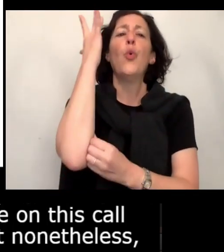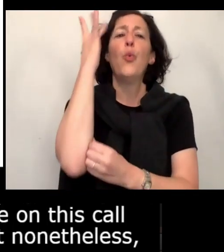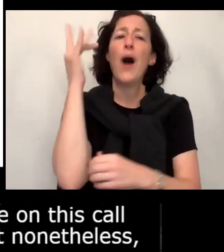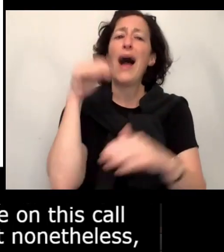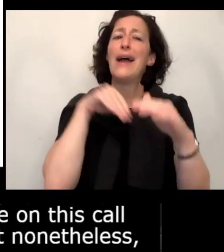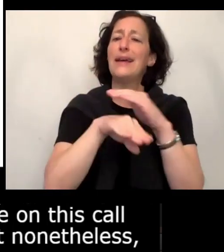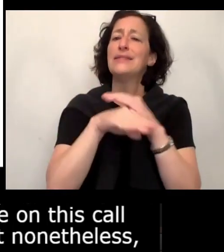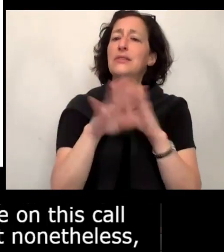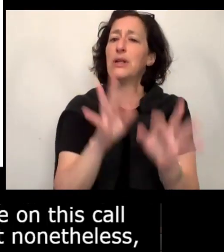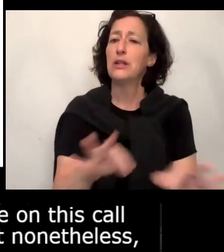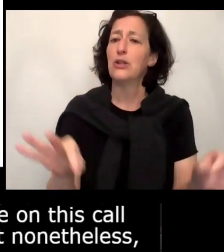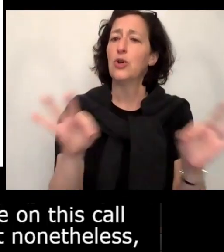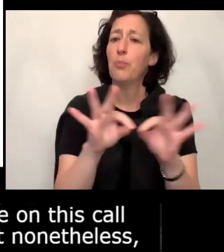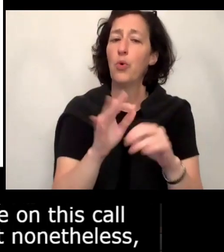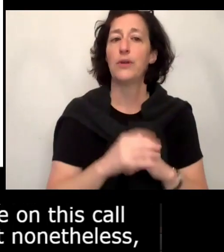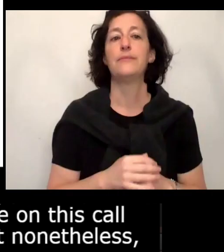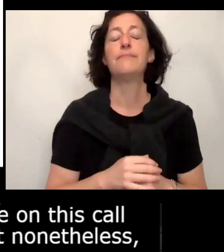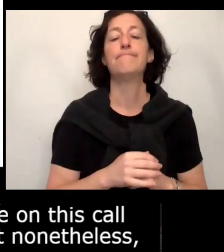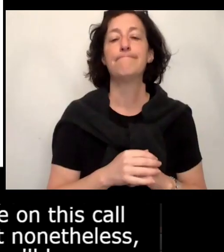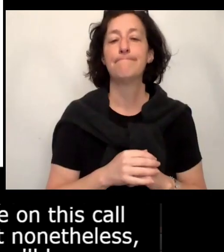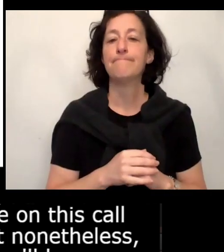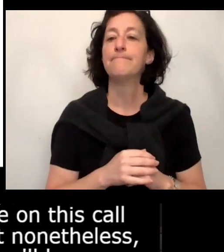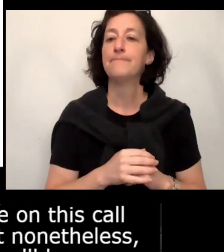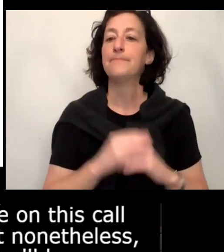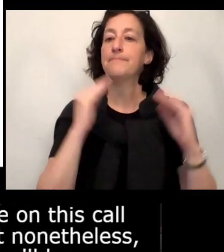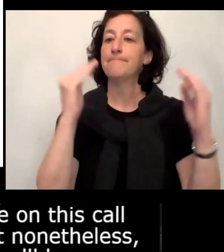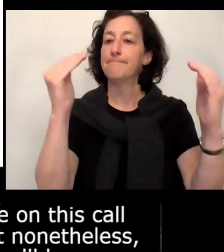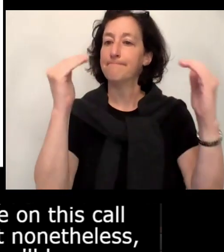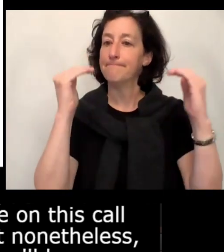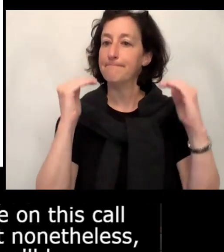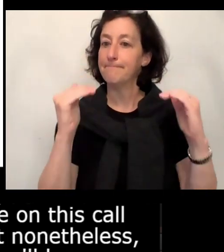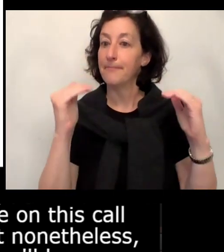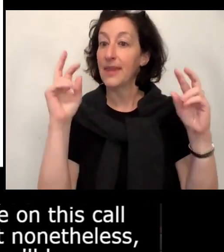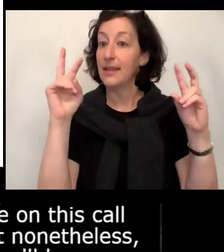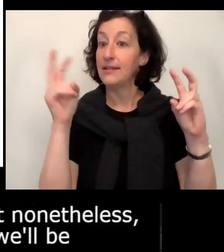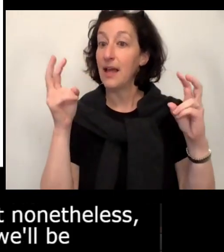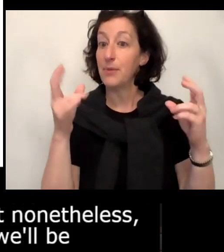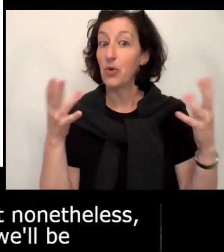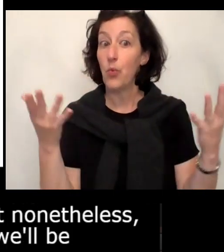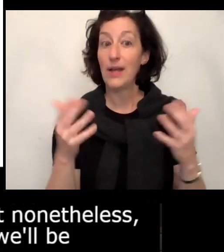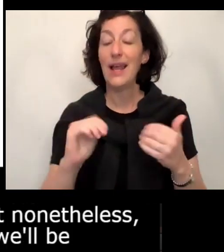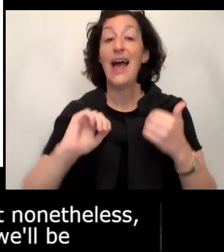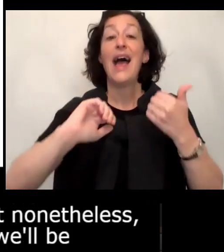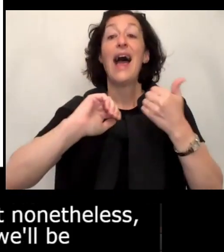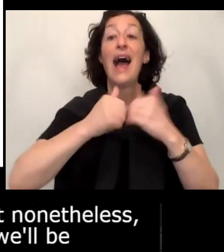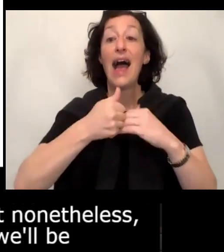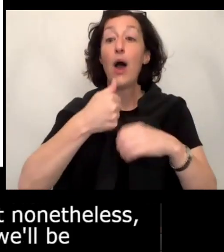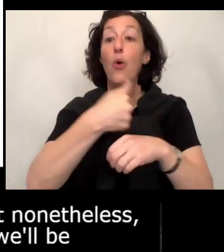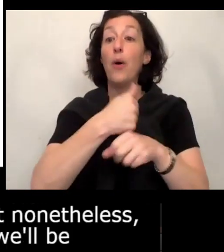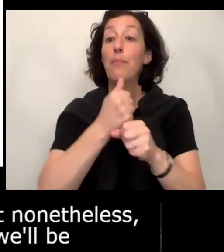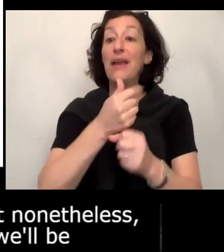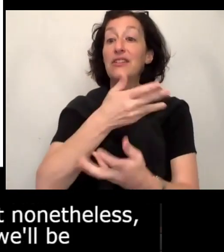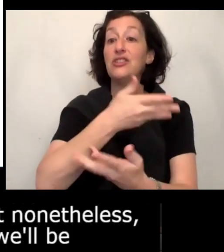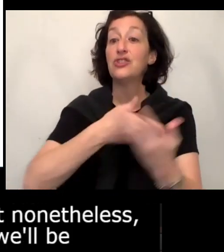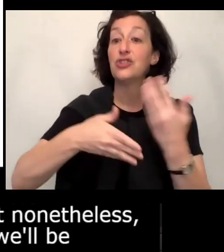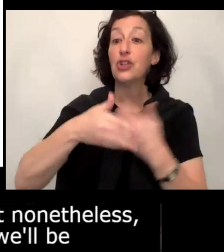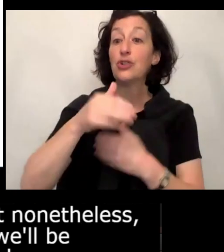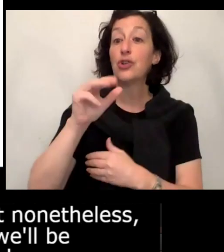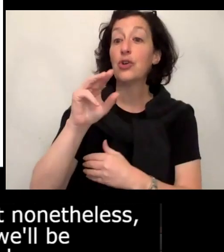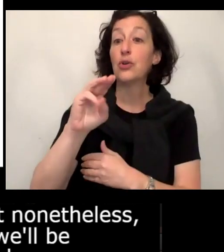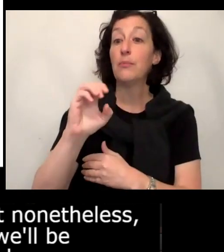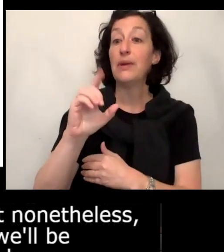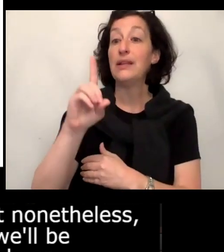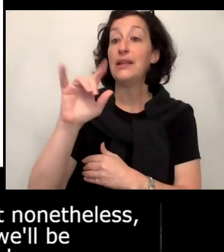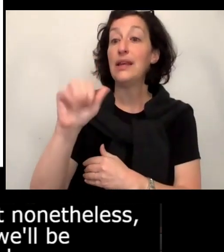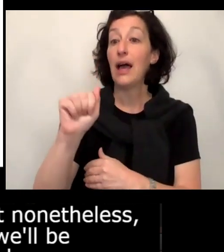Next, we'll be turning to how to make your social media accessible or more accessible,